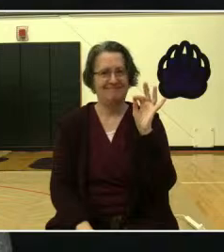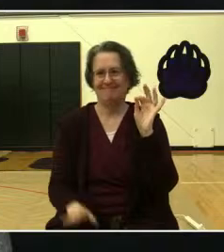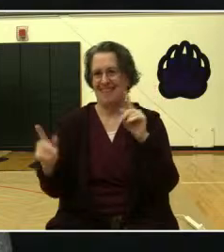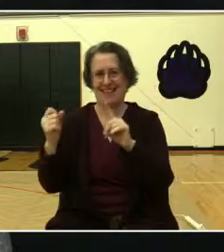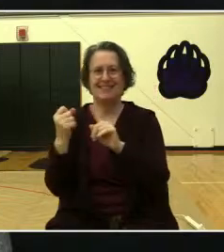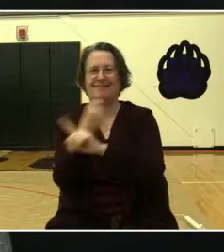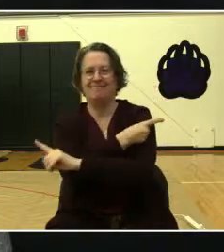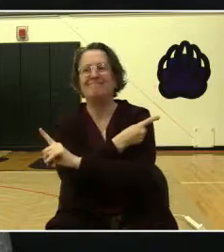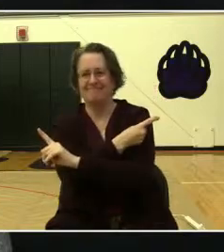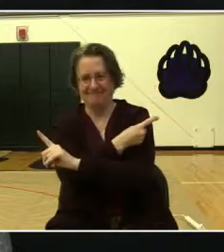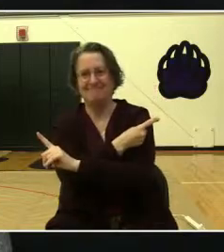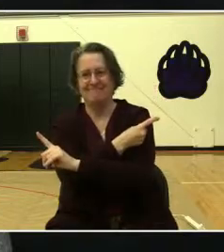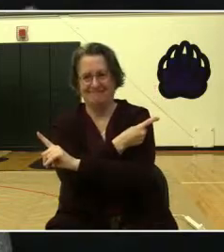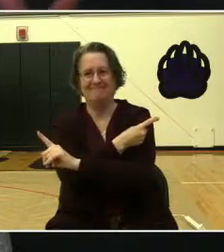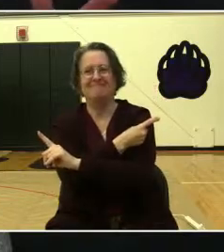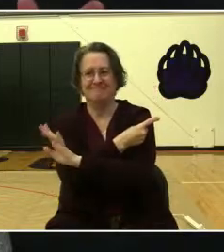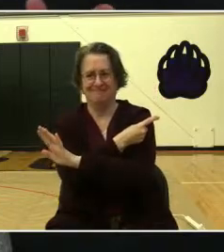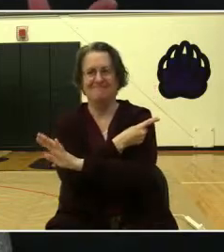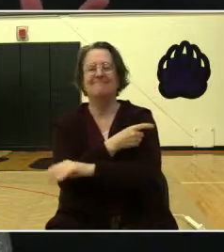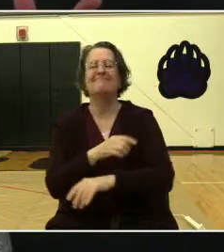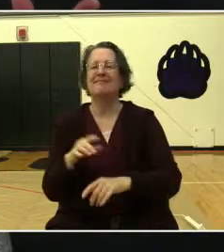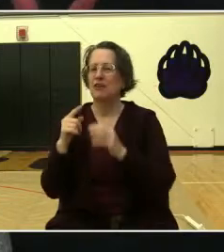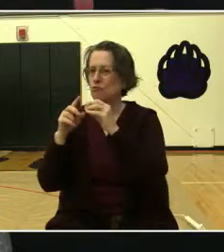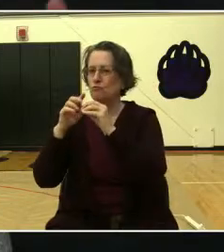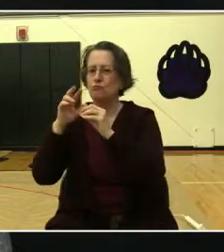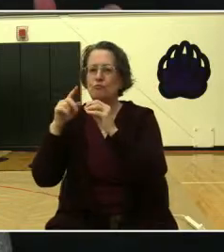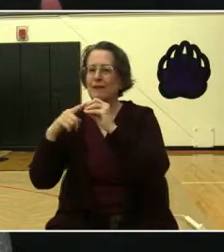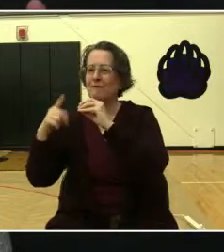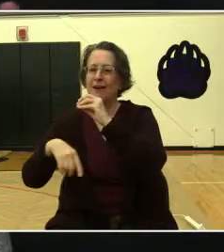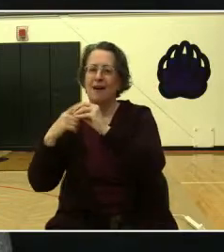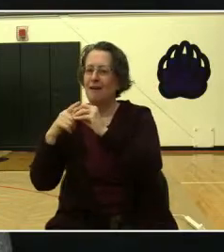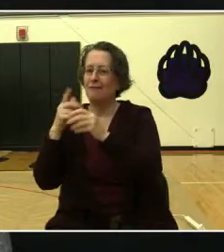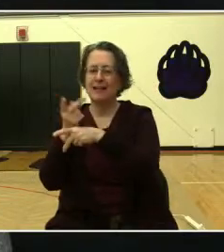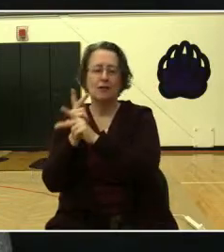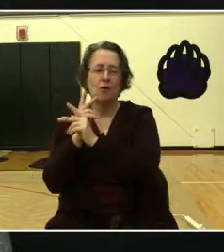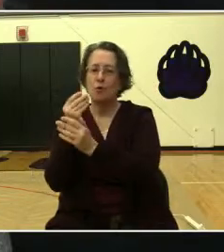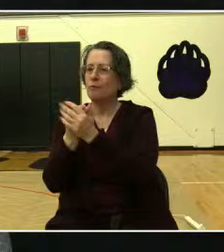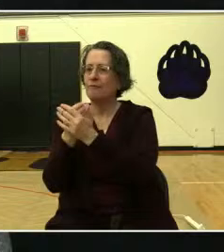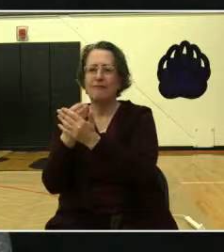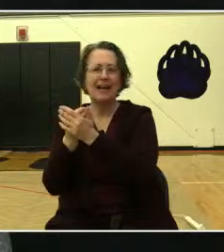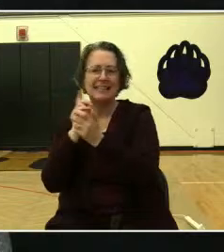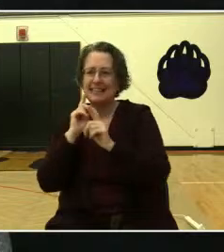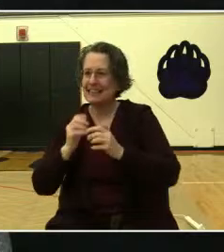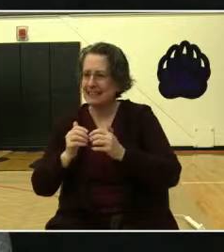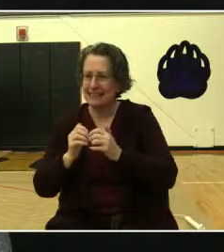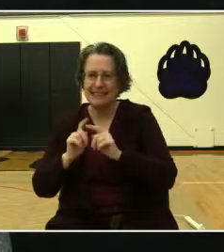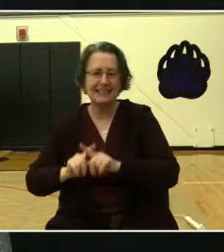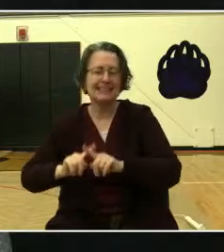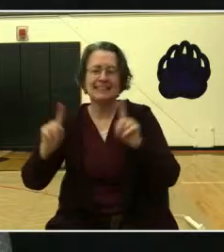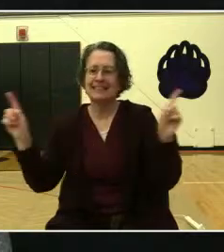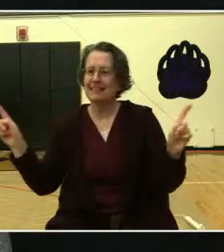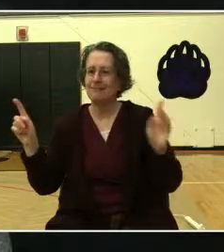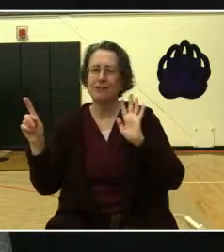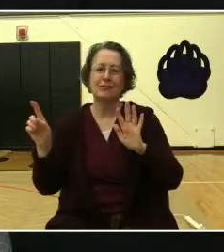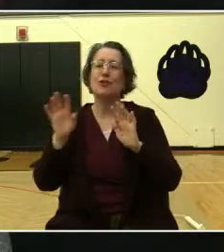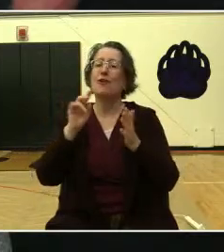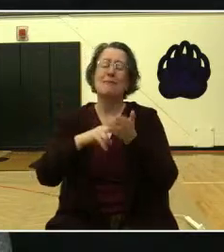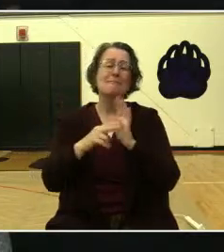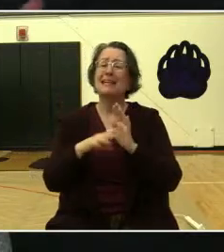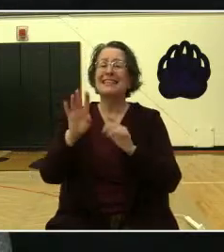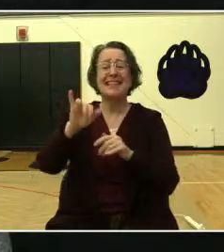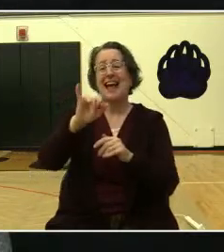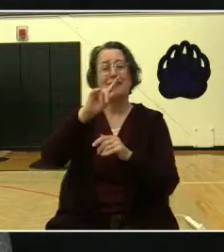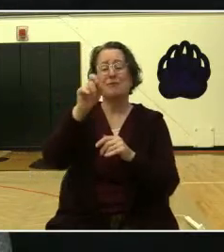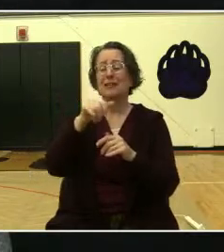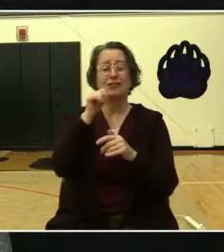so uh theore IC Al the inquiry is not gerain I phrased it that way in order to try to get the answer out in